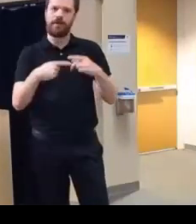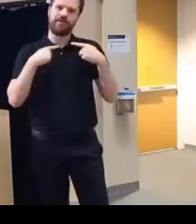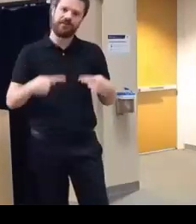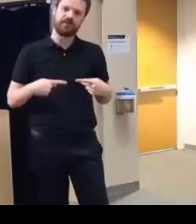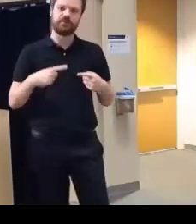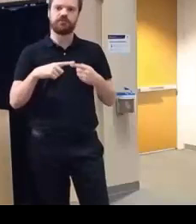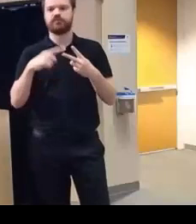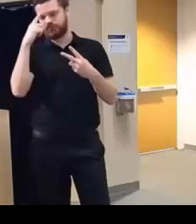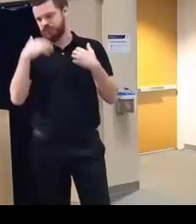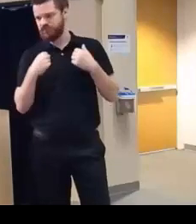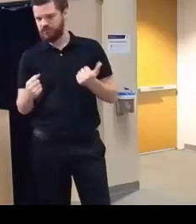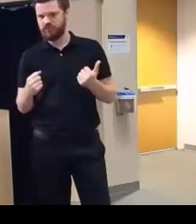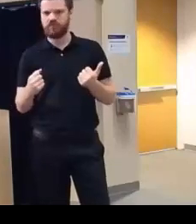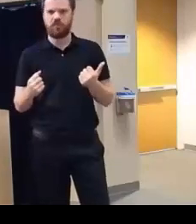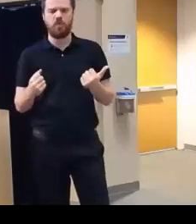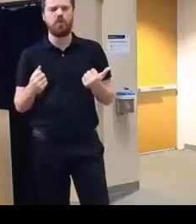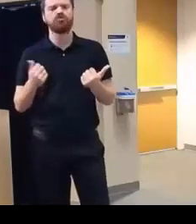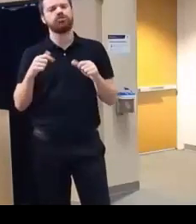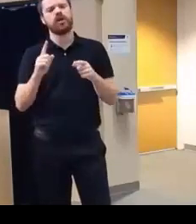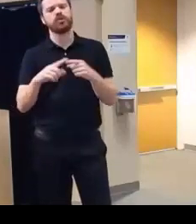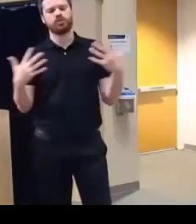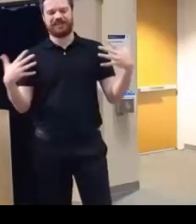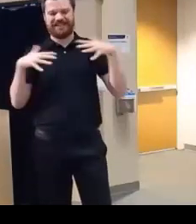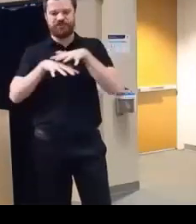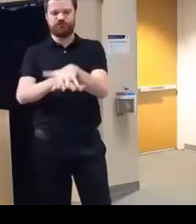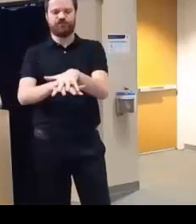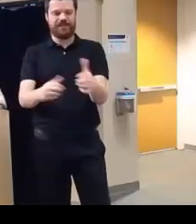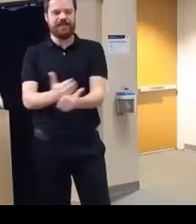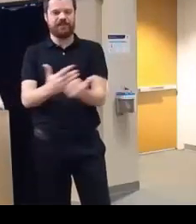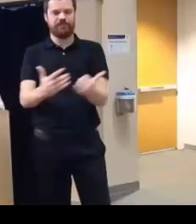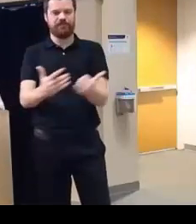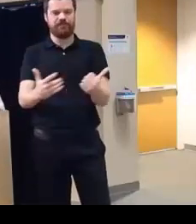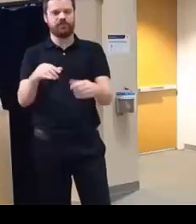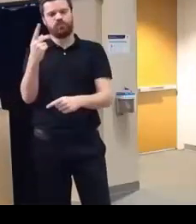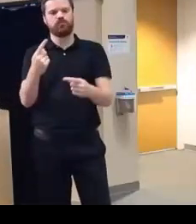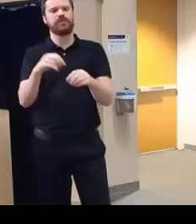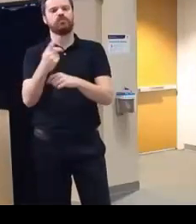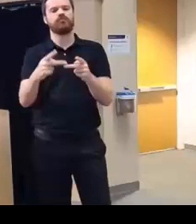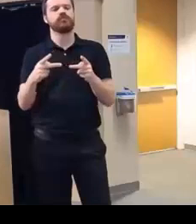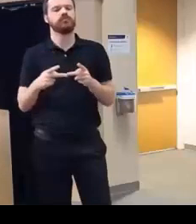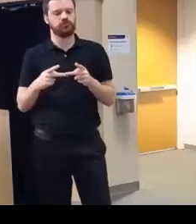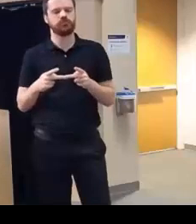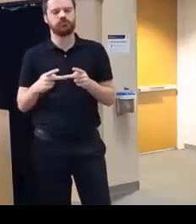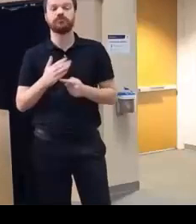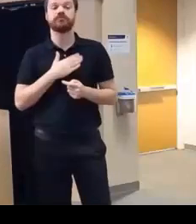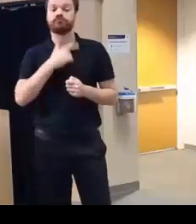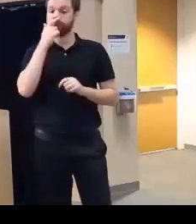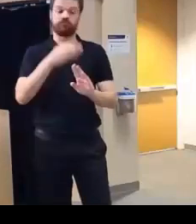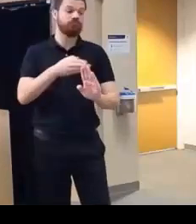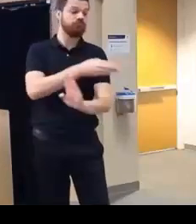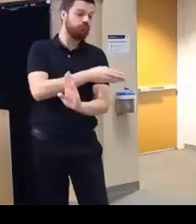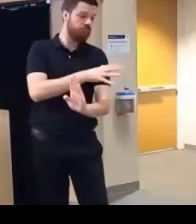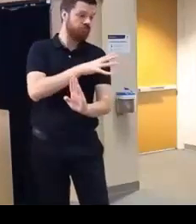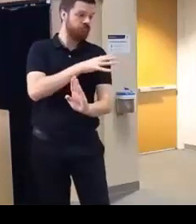necessarily. And the whole goal was to try to integrate everything and do it in one place. So lots of similarities to my research, my interests before, but